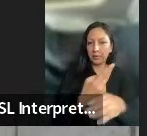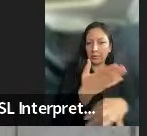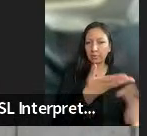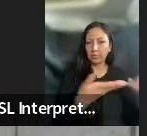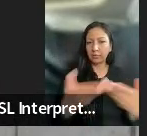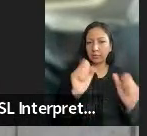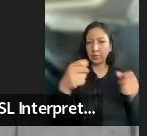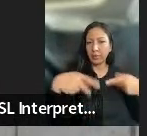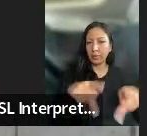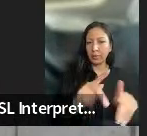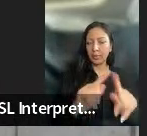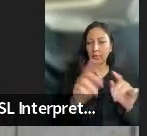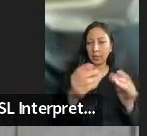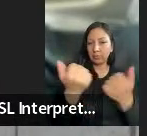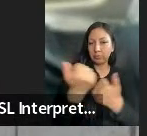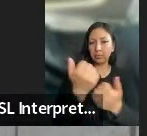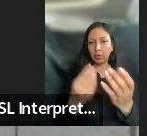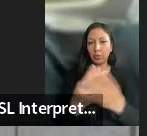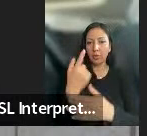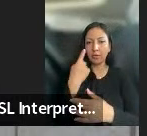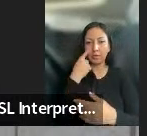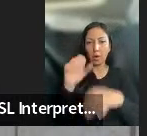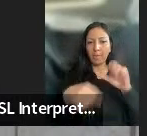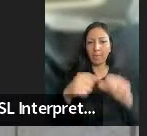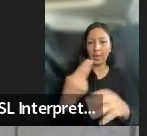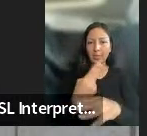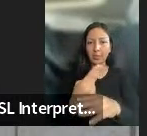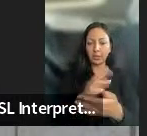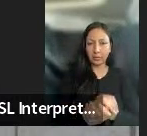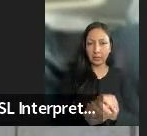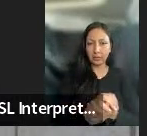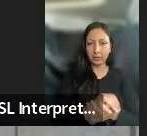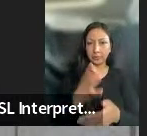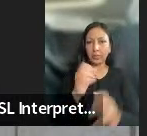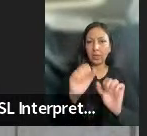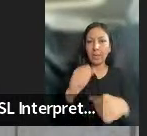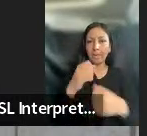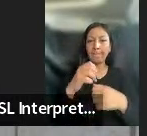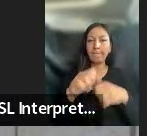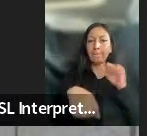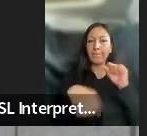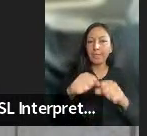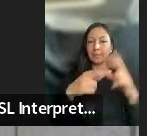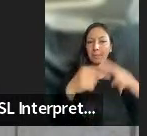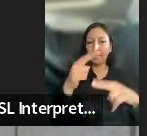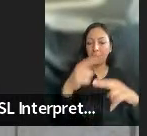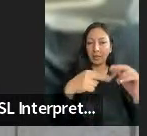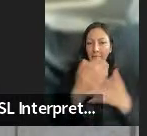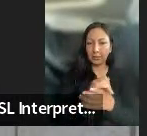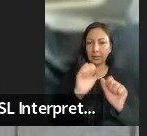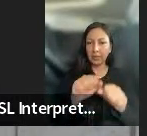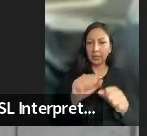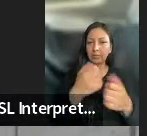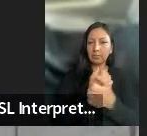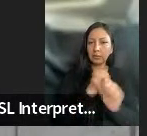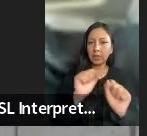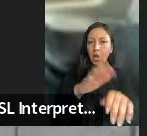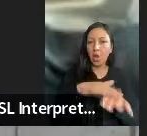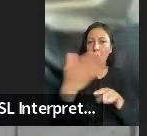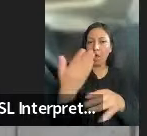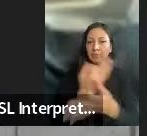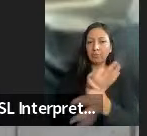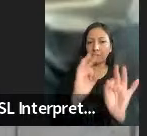To support the growth of bike usage and biking infrastructure, including secure off-street bike